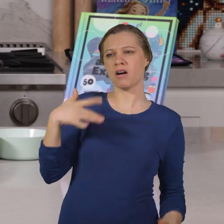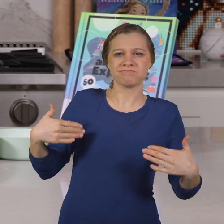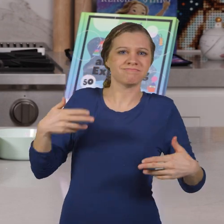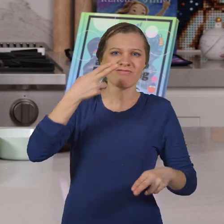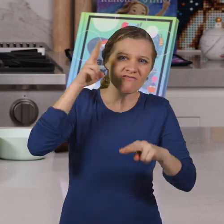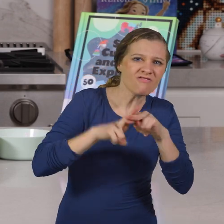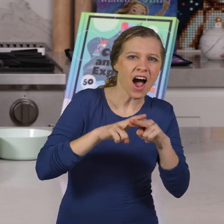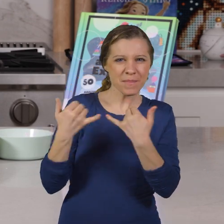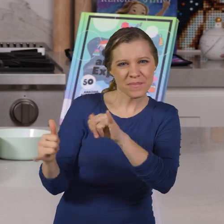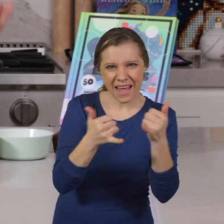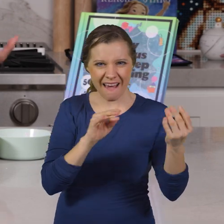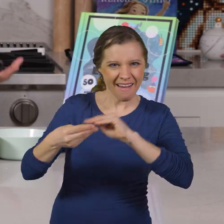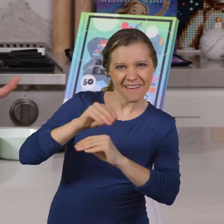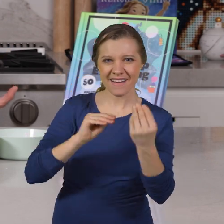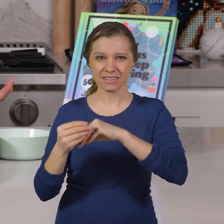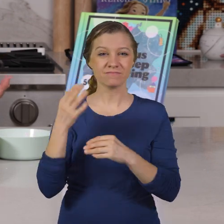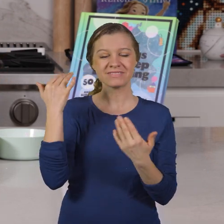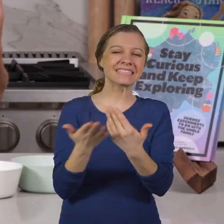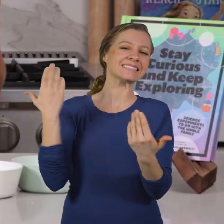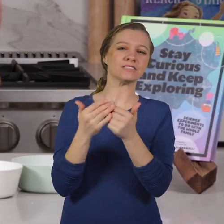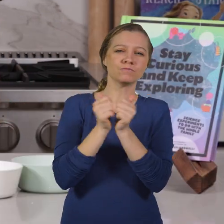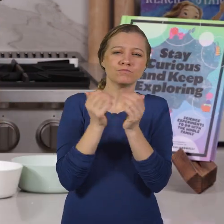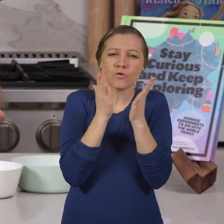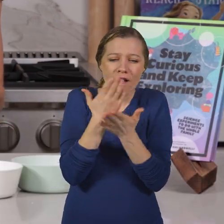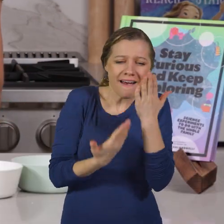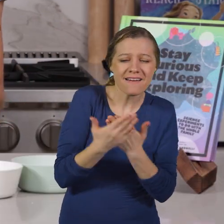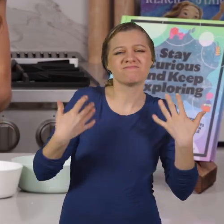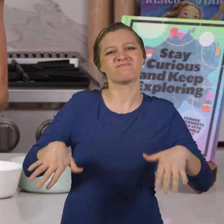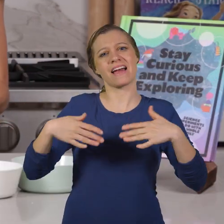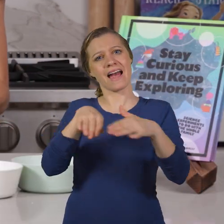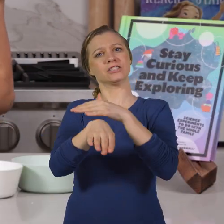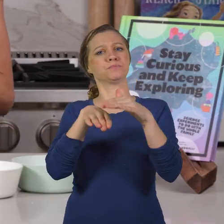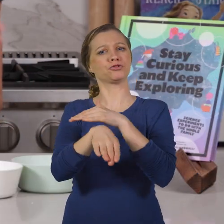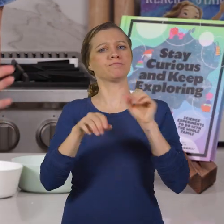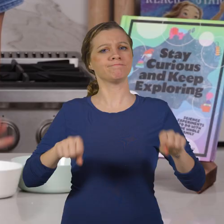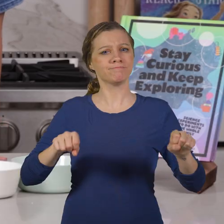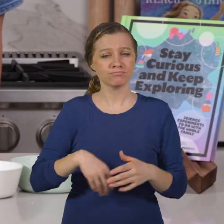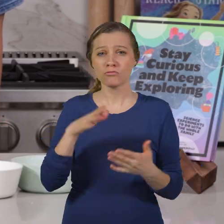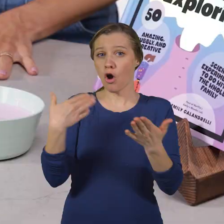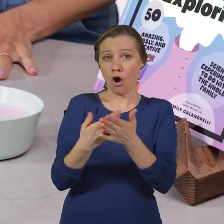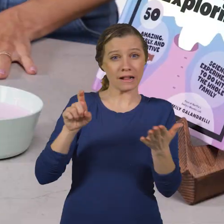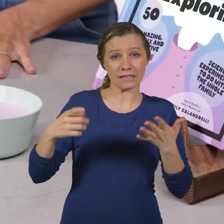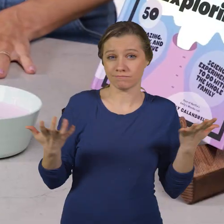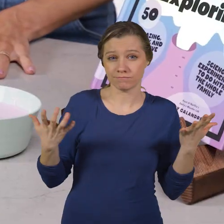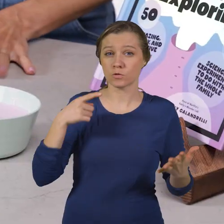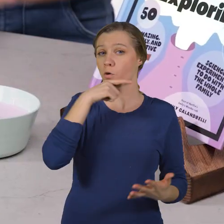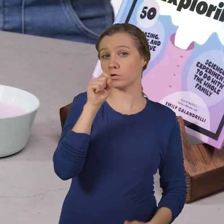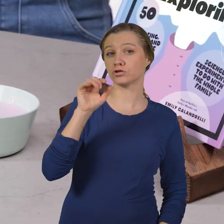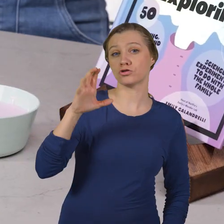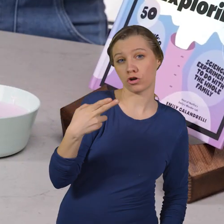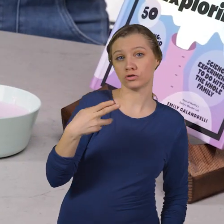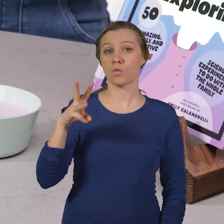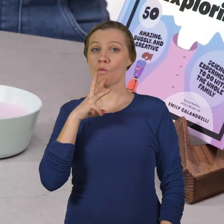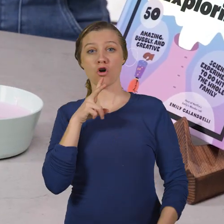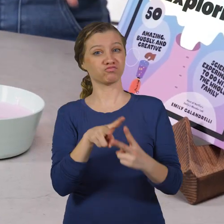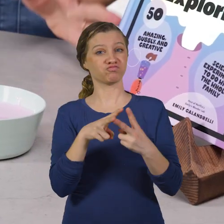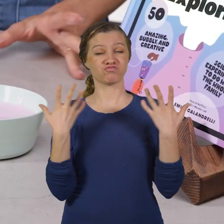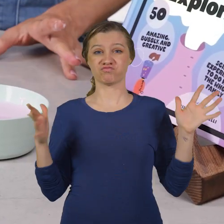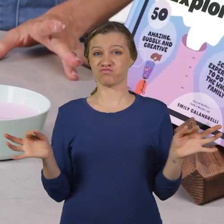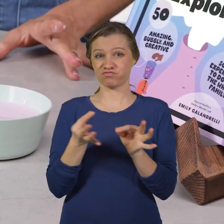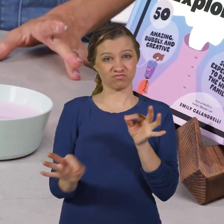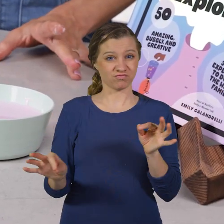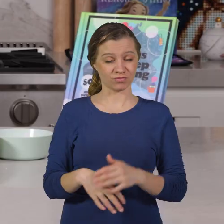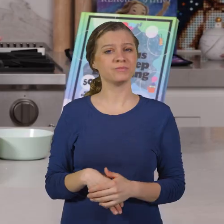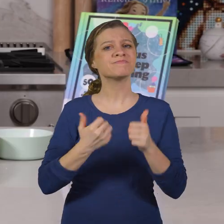I think one of the reasons is just it's so fun to play with. It's easy with little hands and it's so accessible. All you need is cornstarch